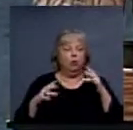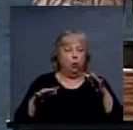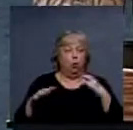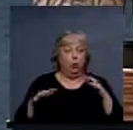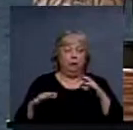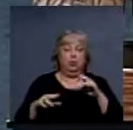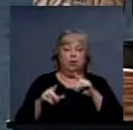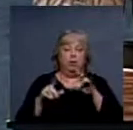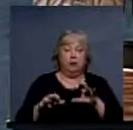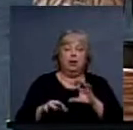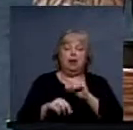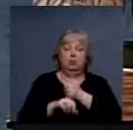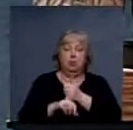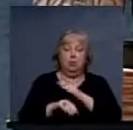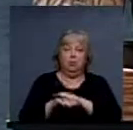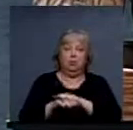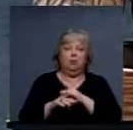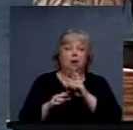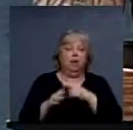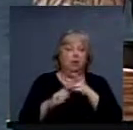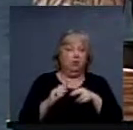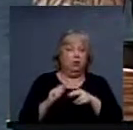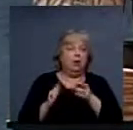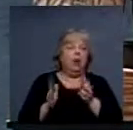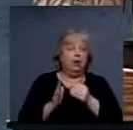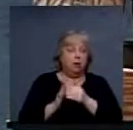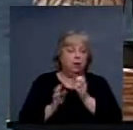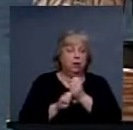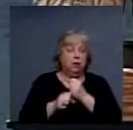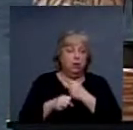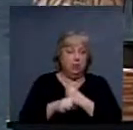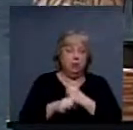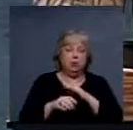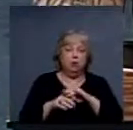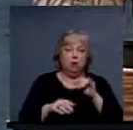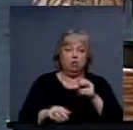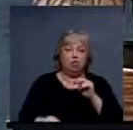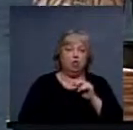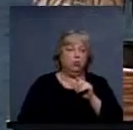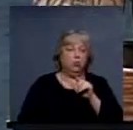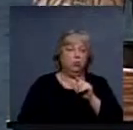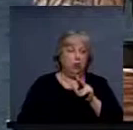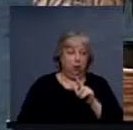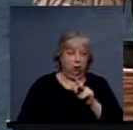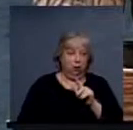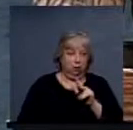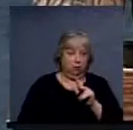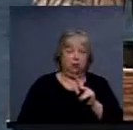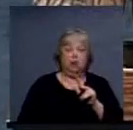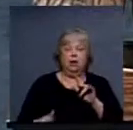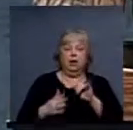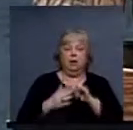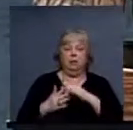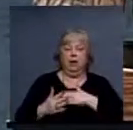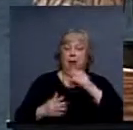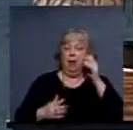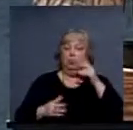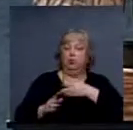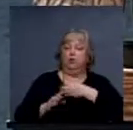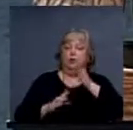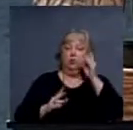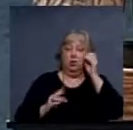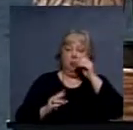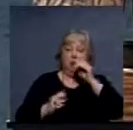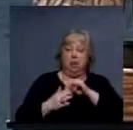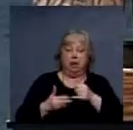based on the results measured and the recreation that we did on January 23rd. It is my professional opinion that